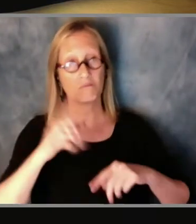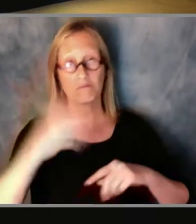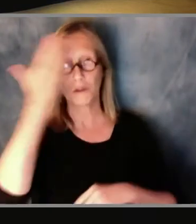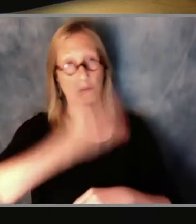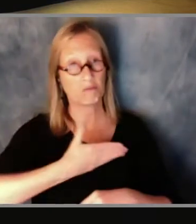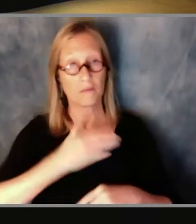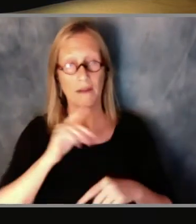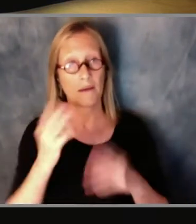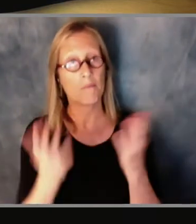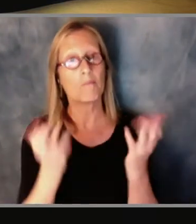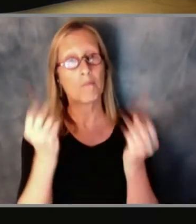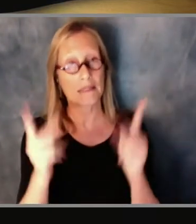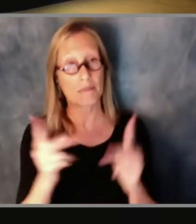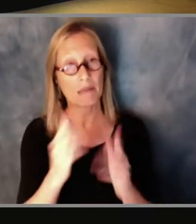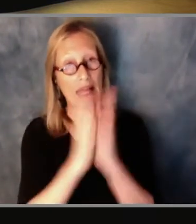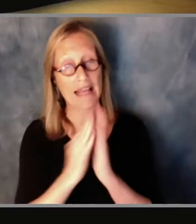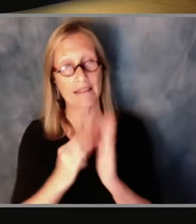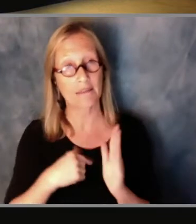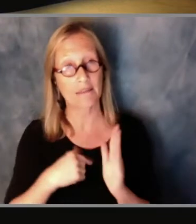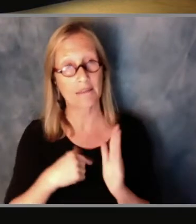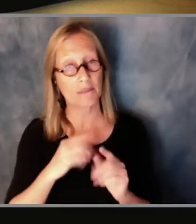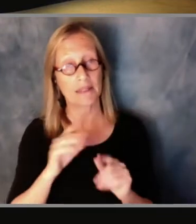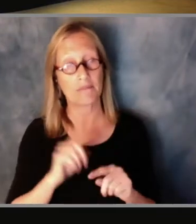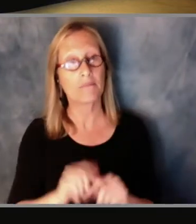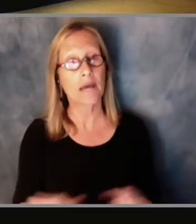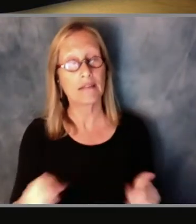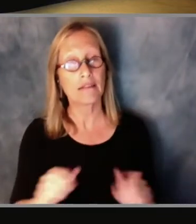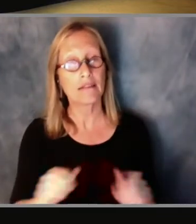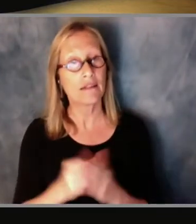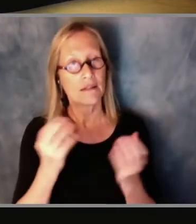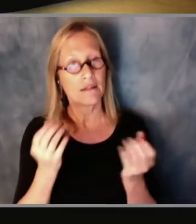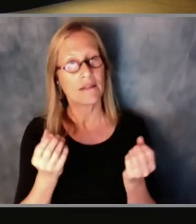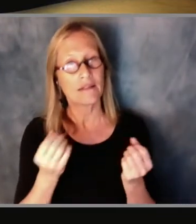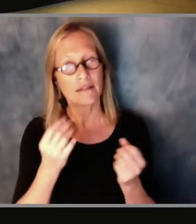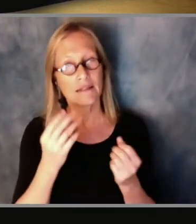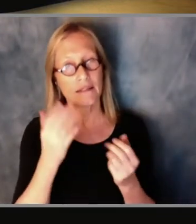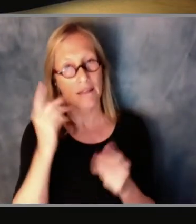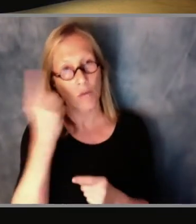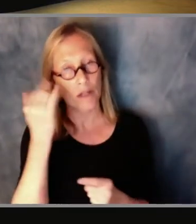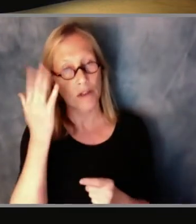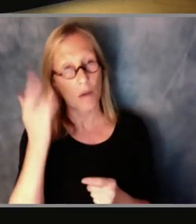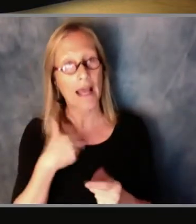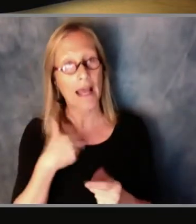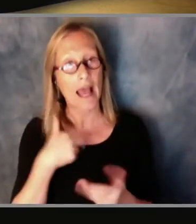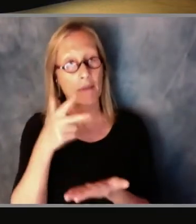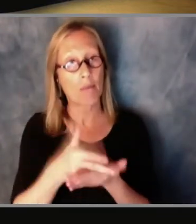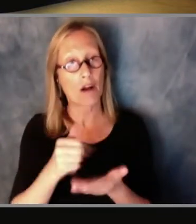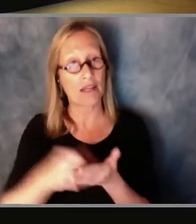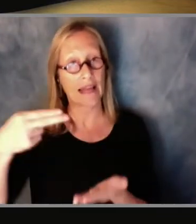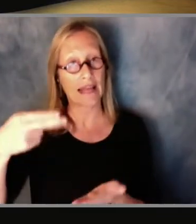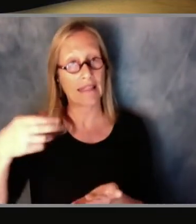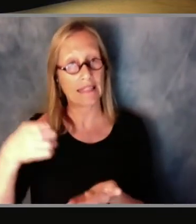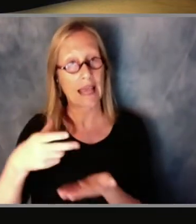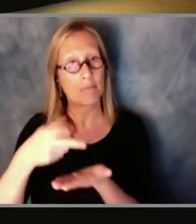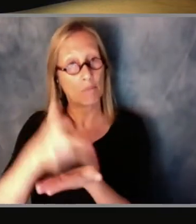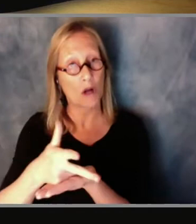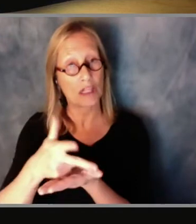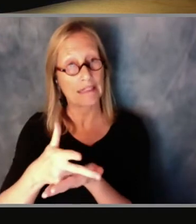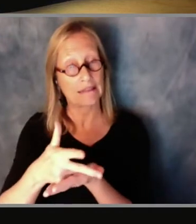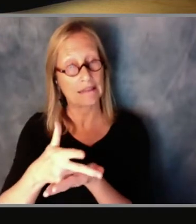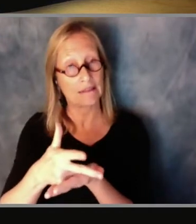questioned a lot with regards to why I park in the handicap stall. My experience